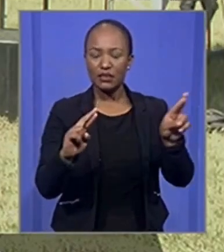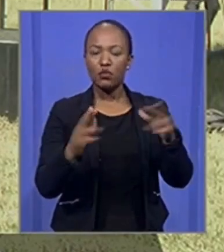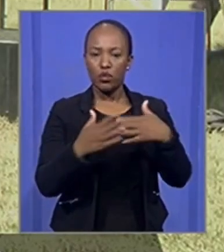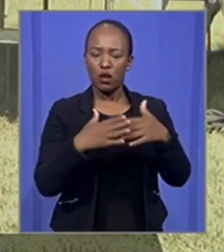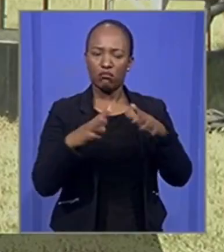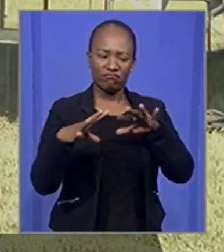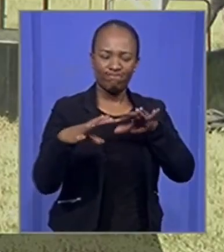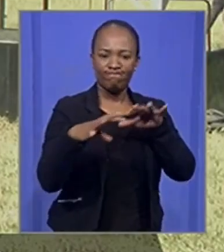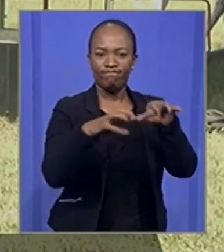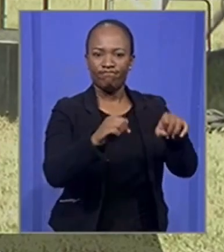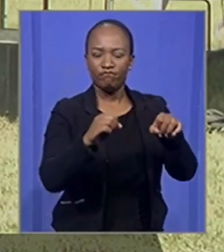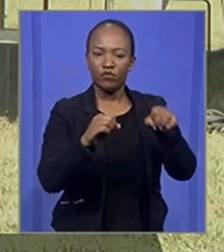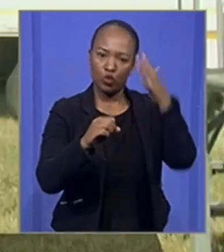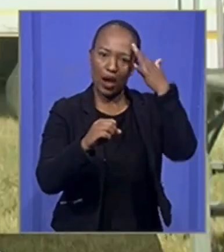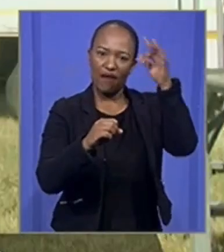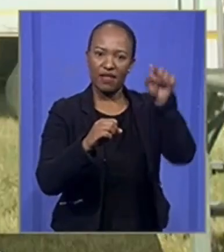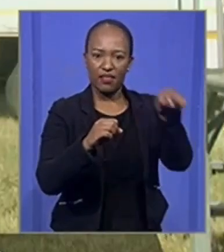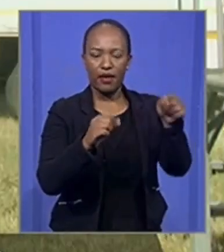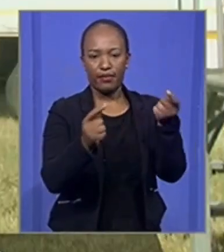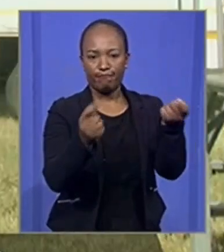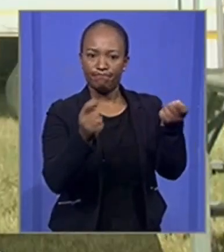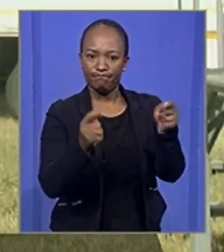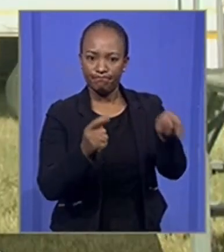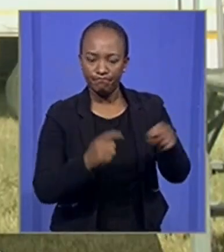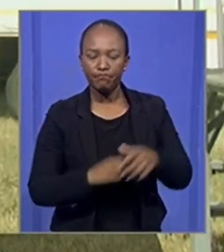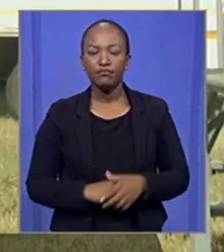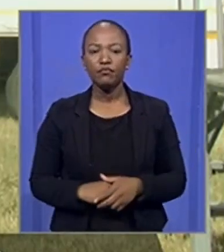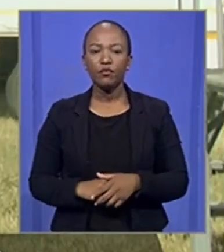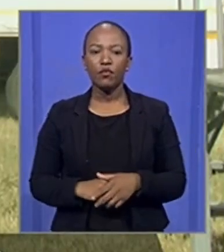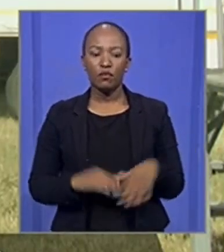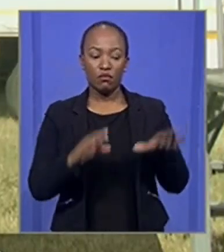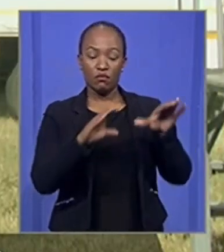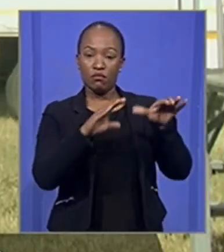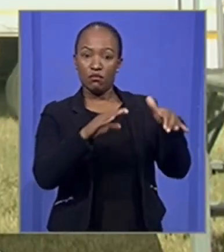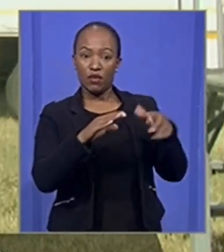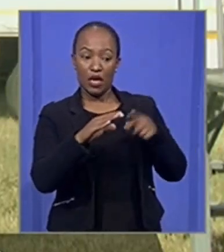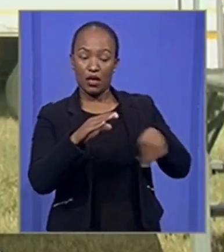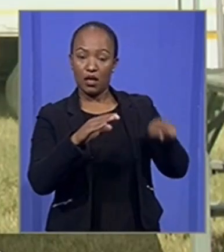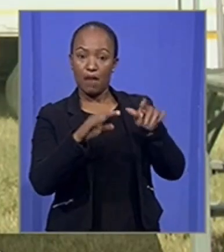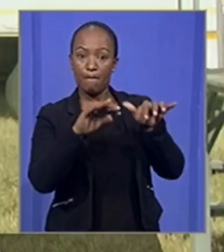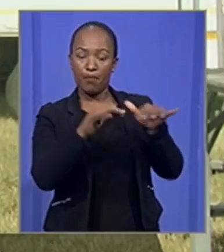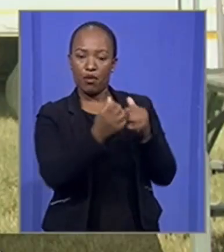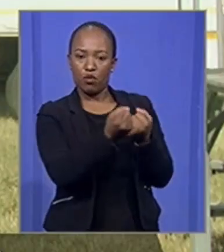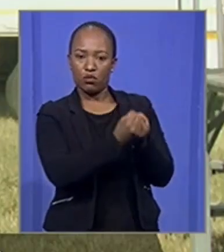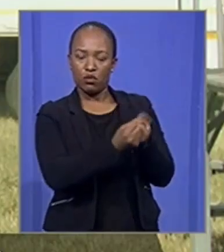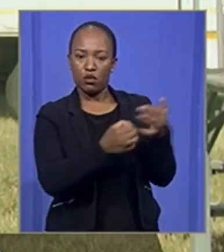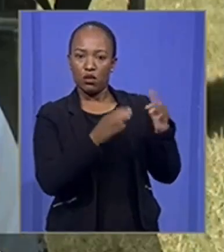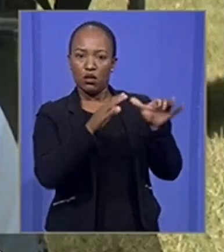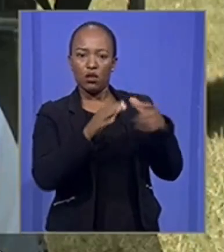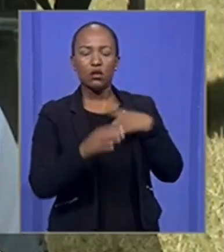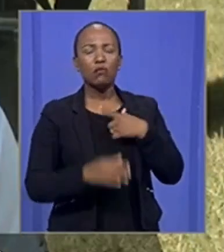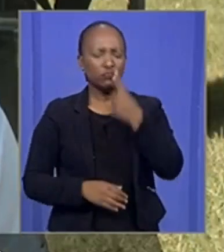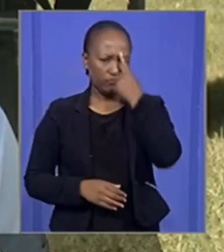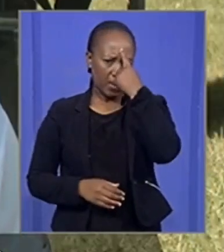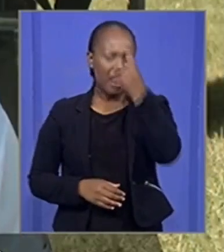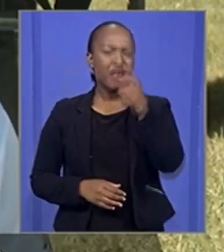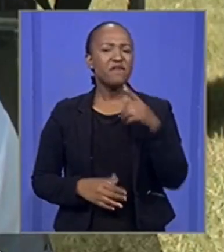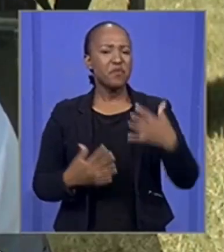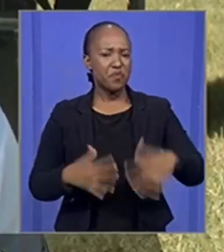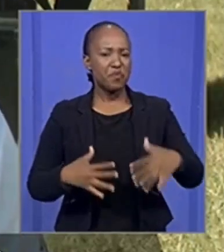in the Limpopo legislature. Ba tsietsi ba moga ona ba na le tumelo e feletseng ya hore o tla tlisa diphetogo We are going to